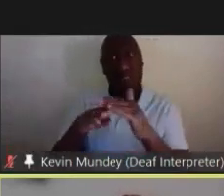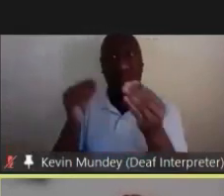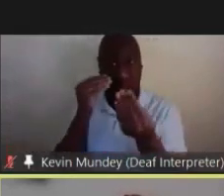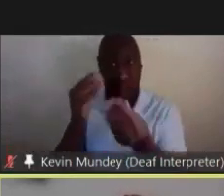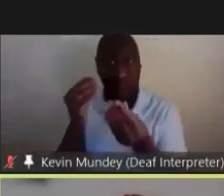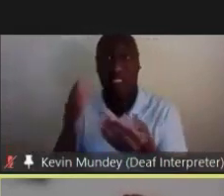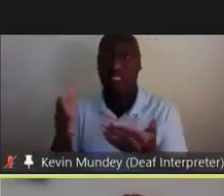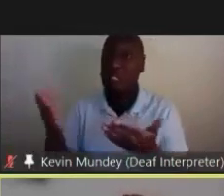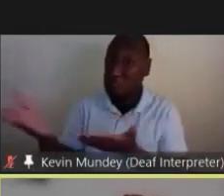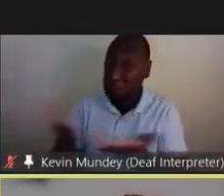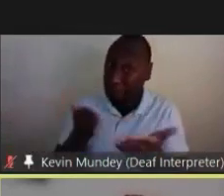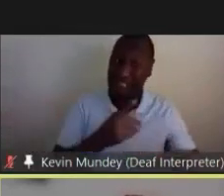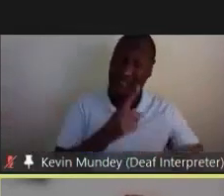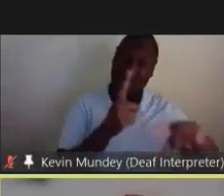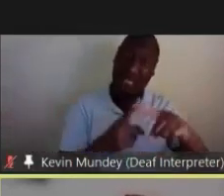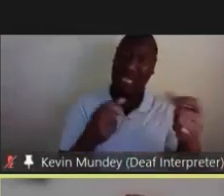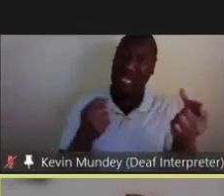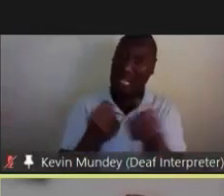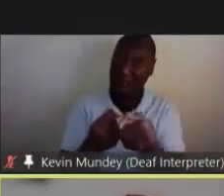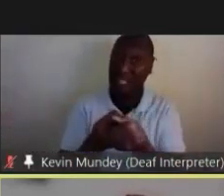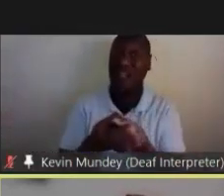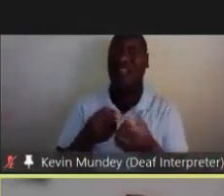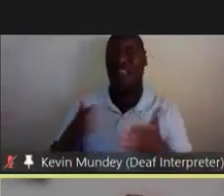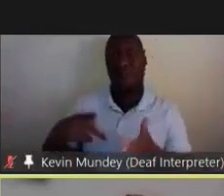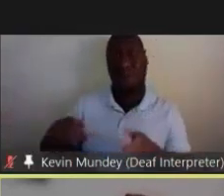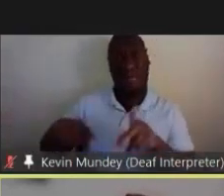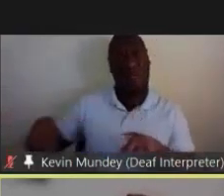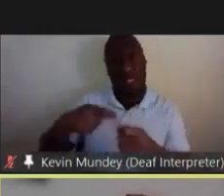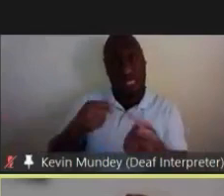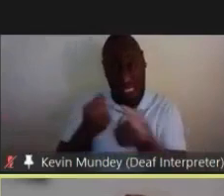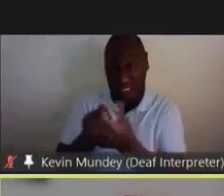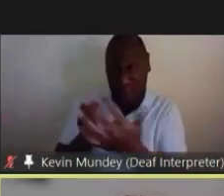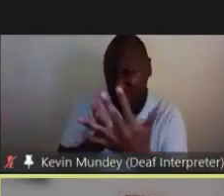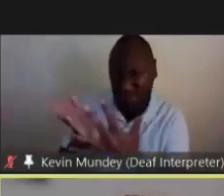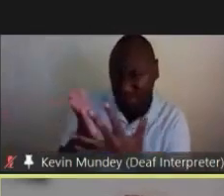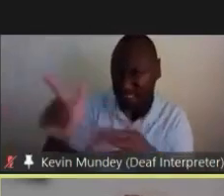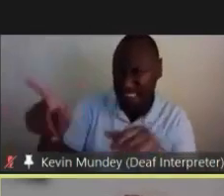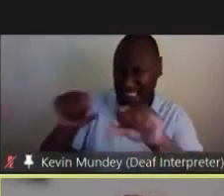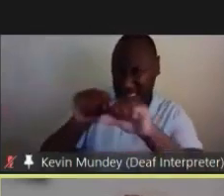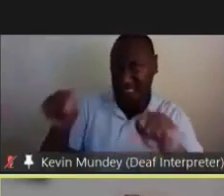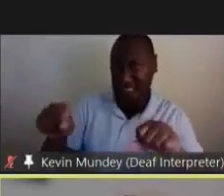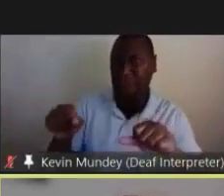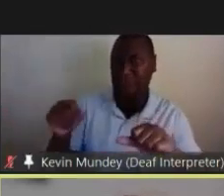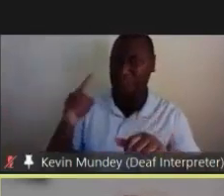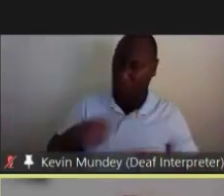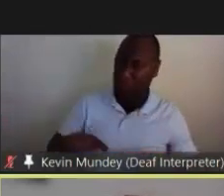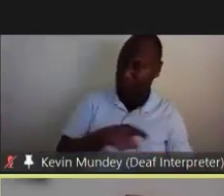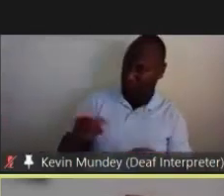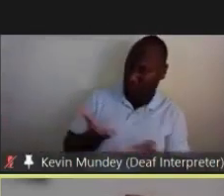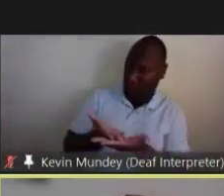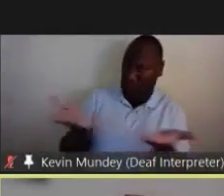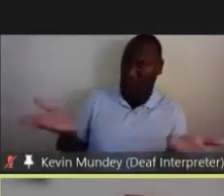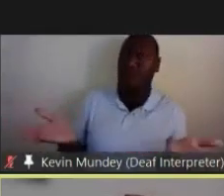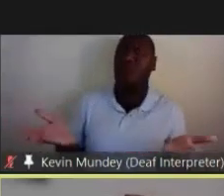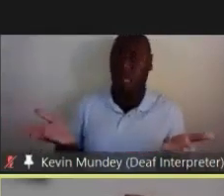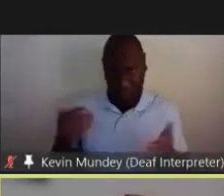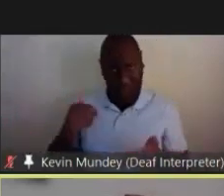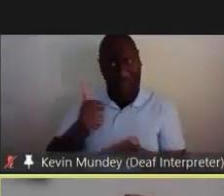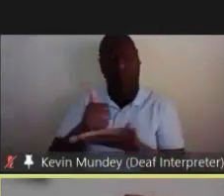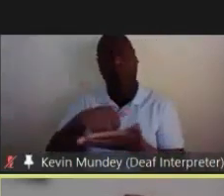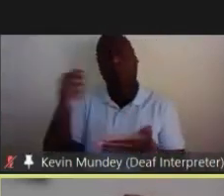support allows people to advocate and navigate the system for themselves and to help others.